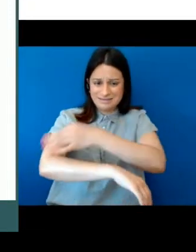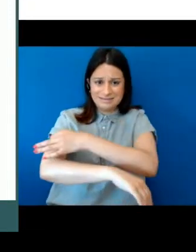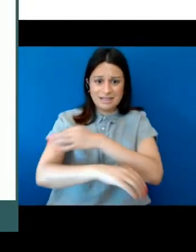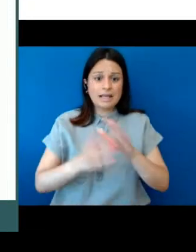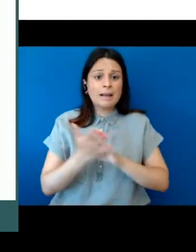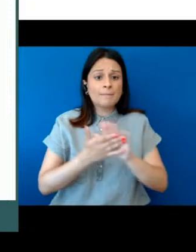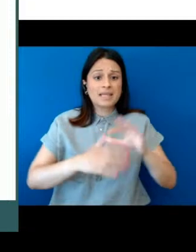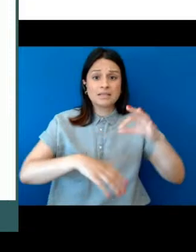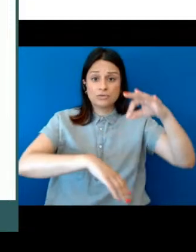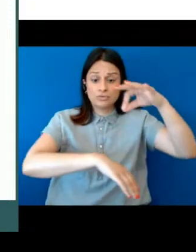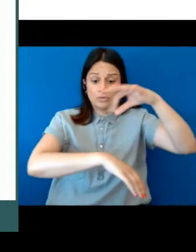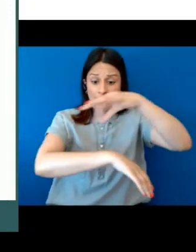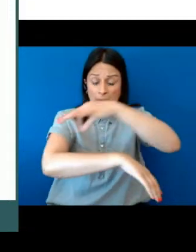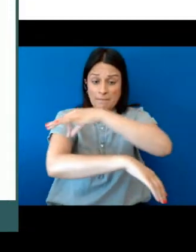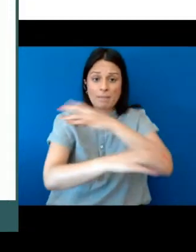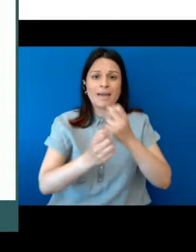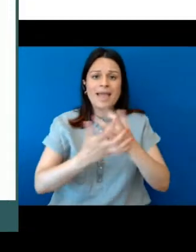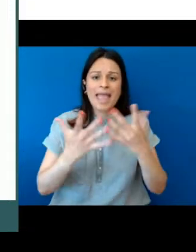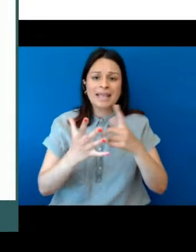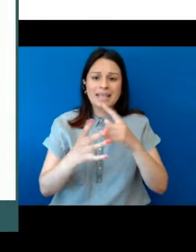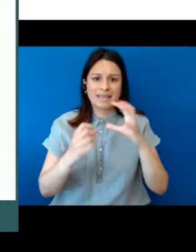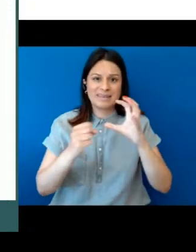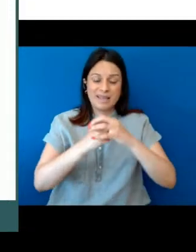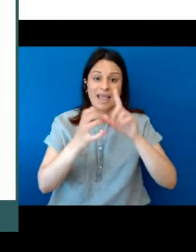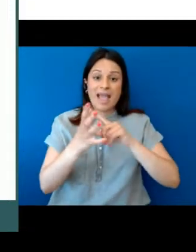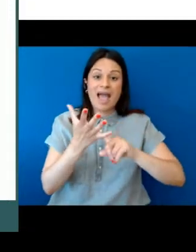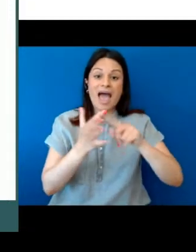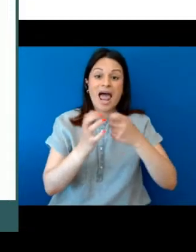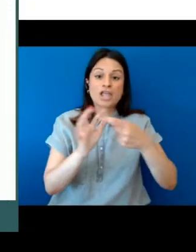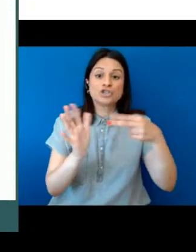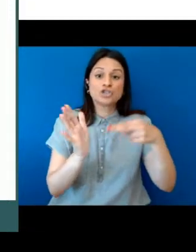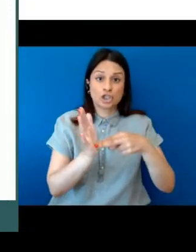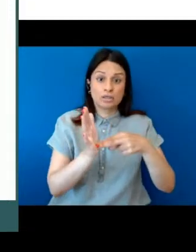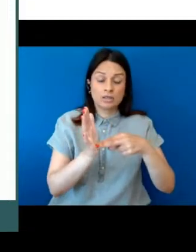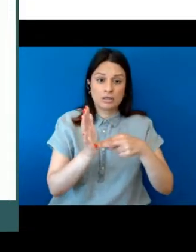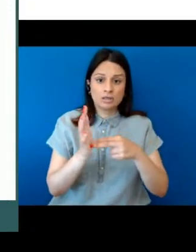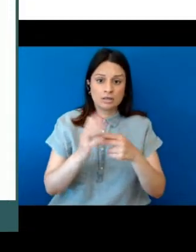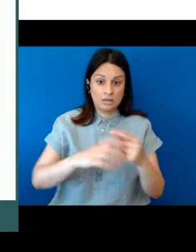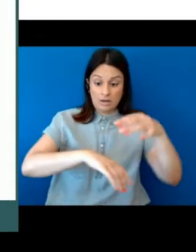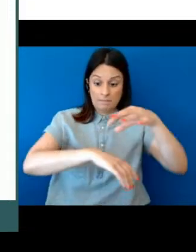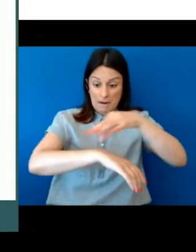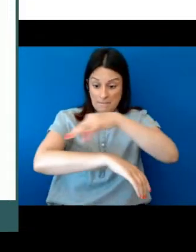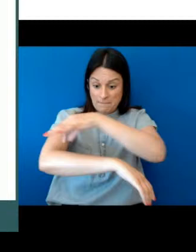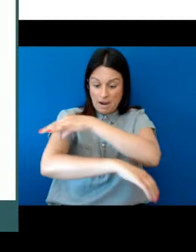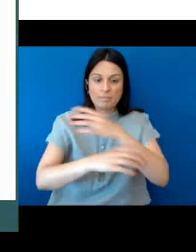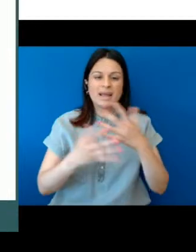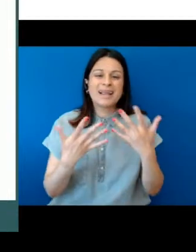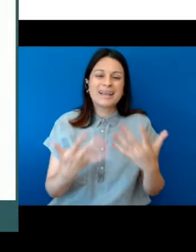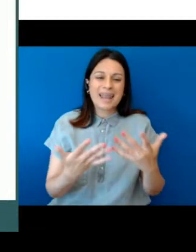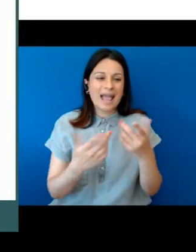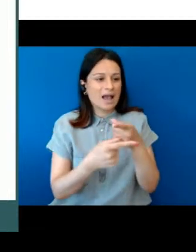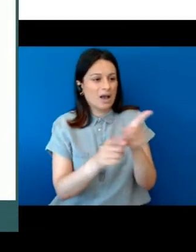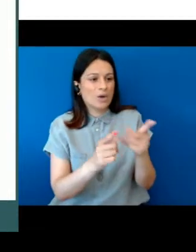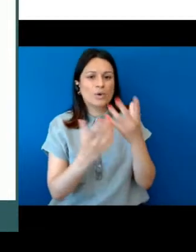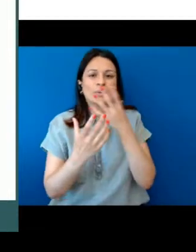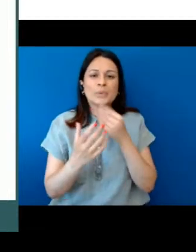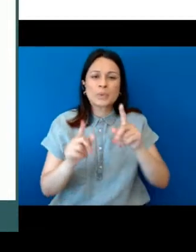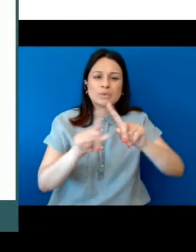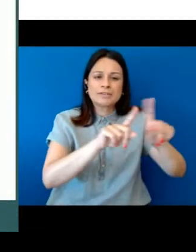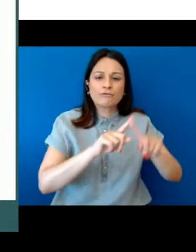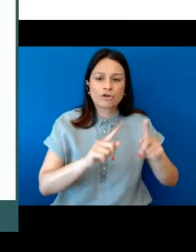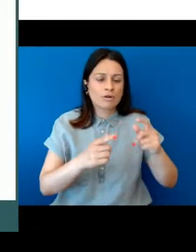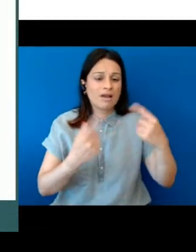allergen extract, or the other way of doing it is, rather than using the commercially available allergen extracts, something called